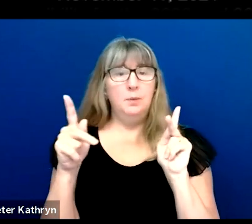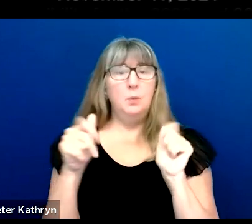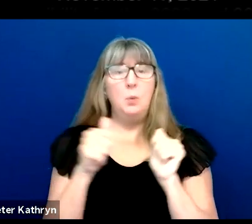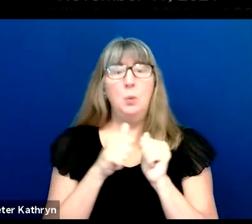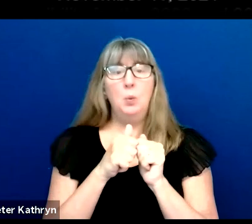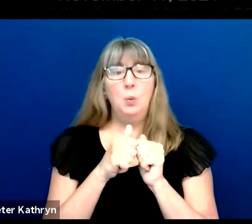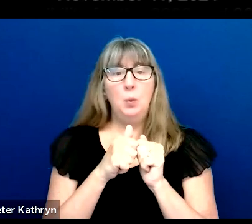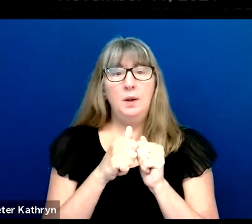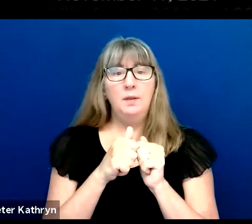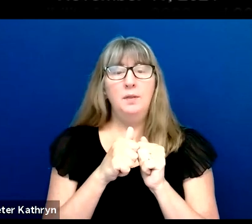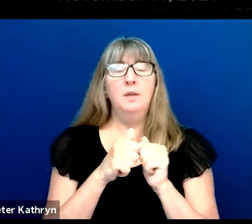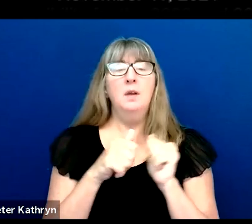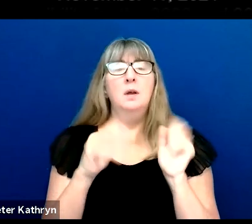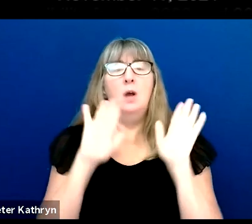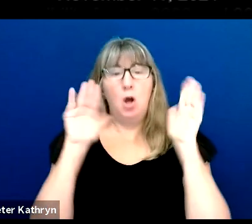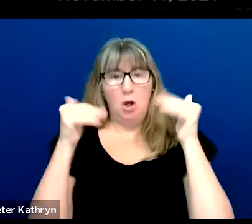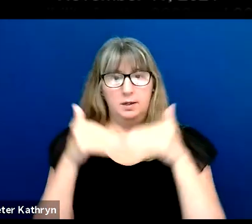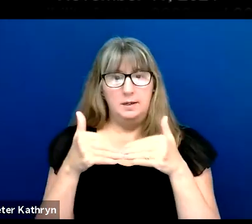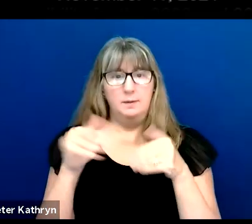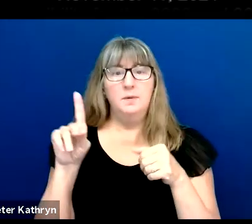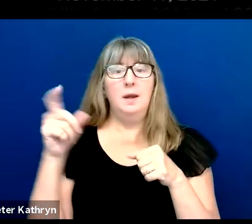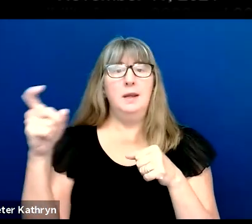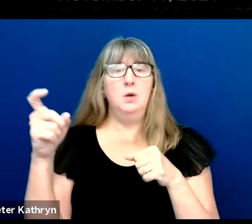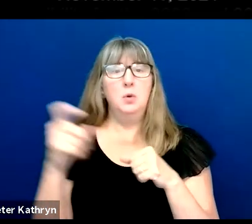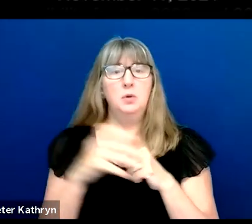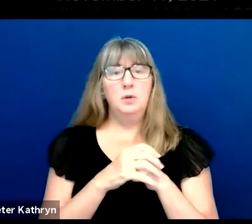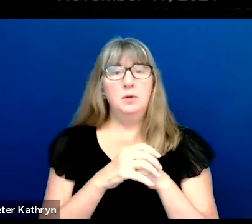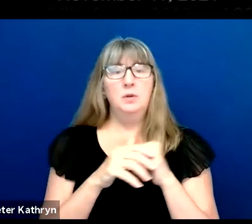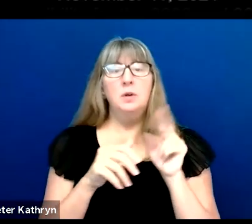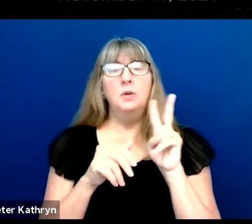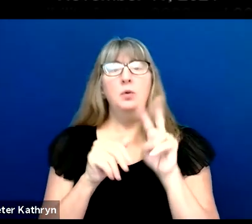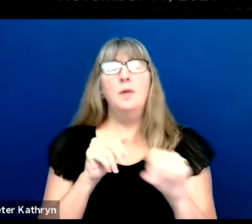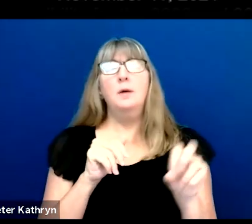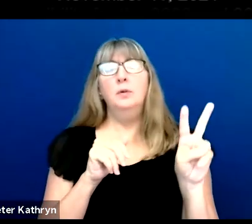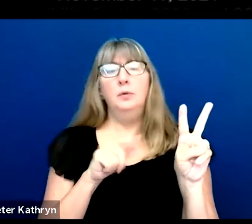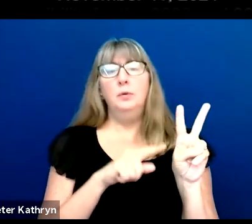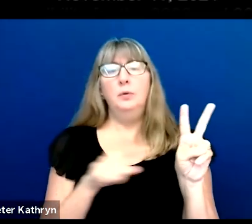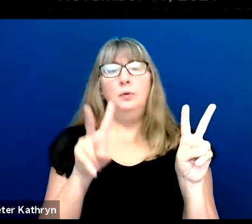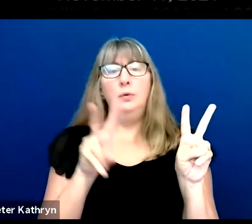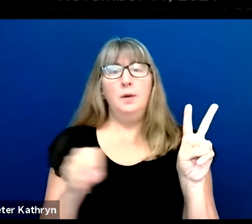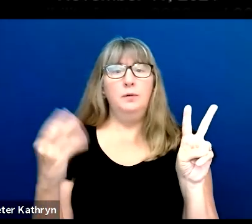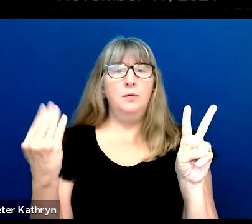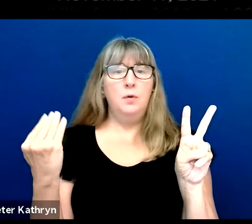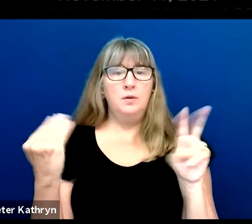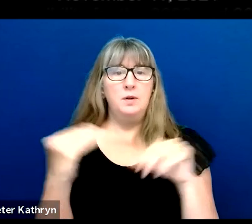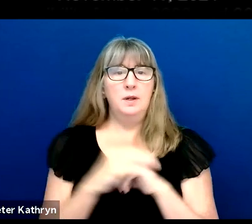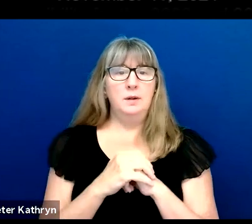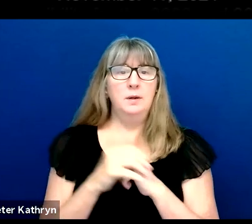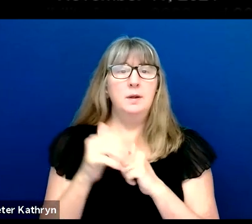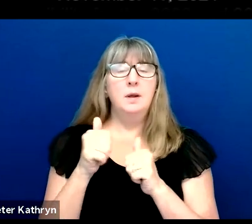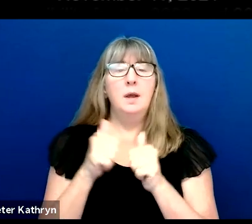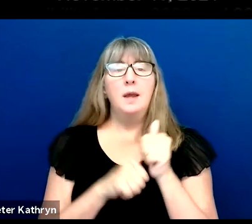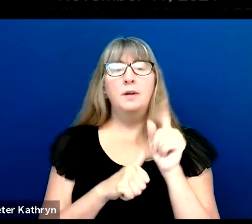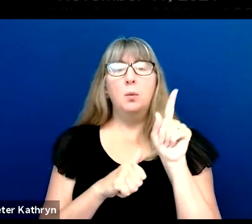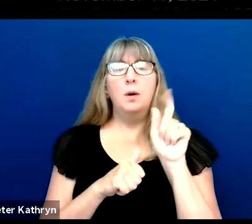autism diagnosis, as monitored from the years of 2002 to 2014. For every 1.3 white